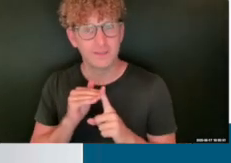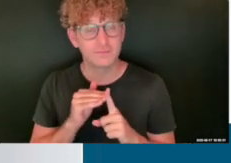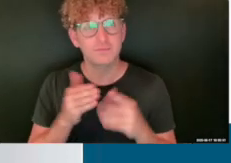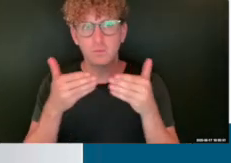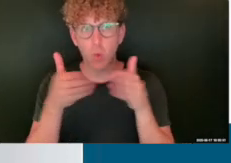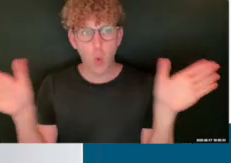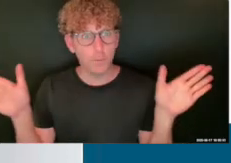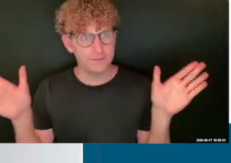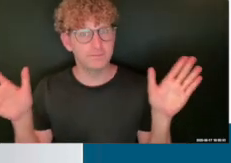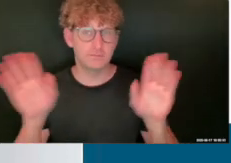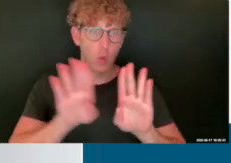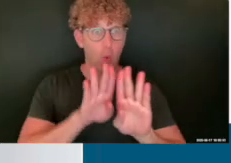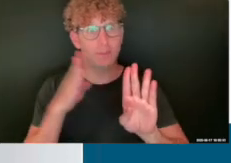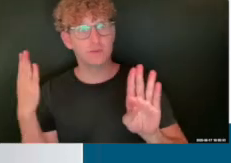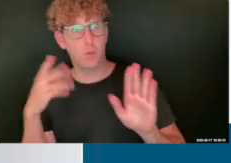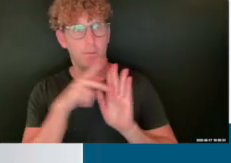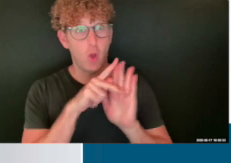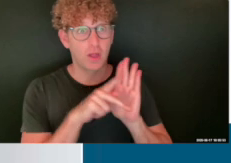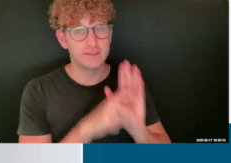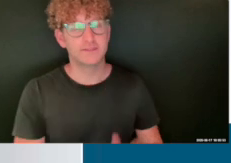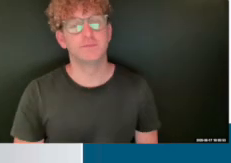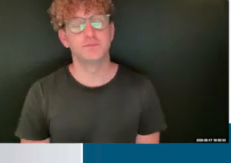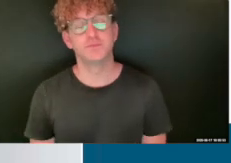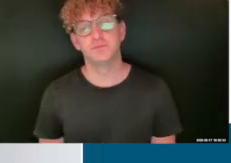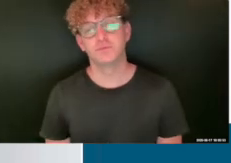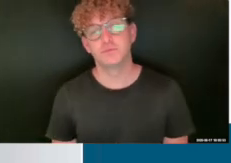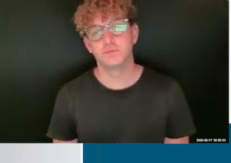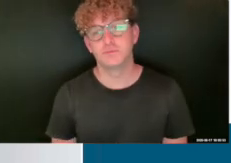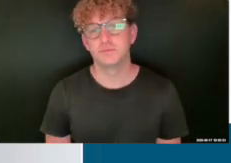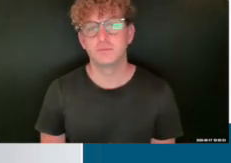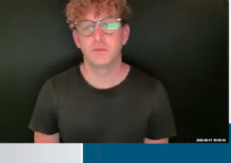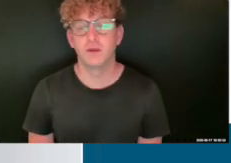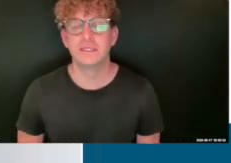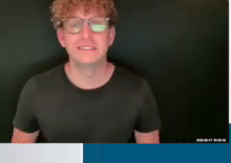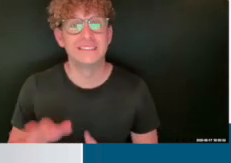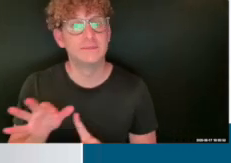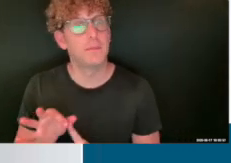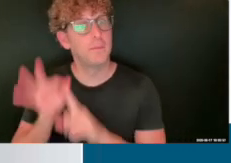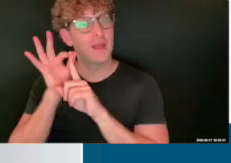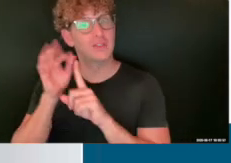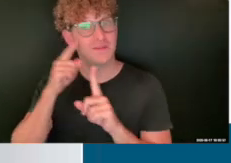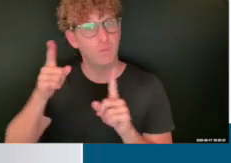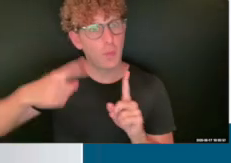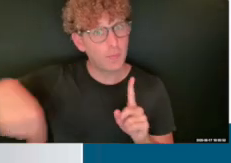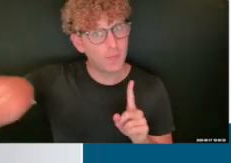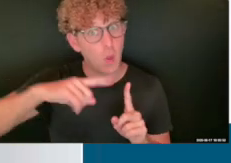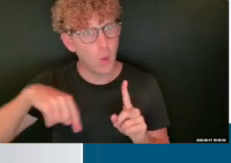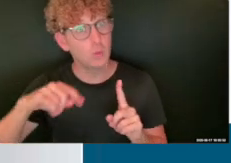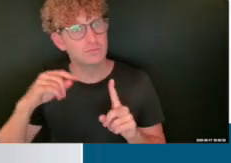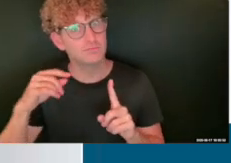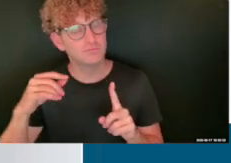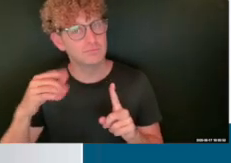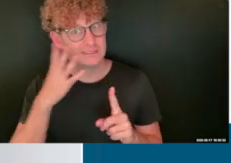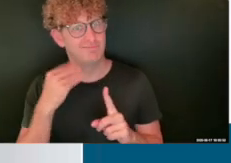solutions. We have a new funding plan engagement opportunities webpage where you can find